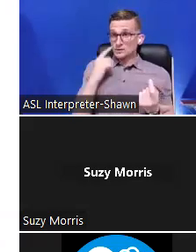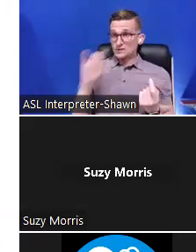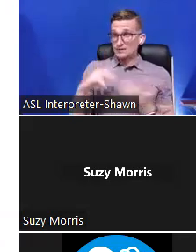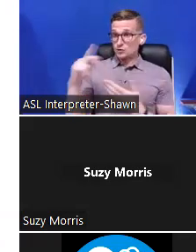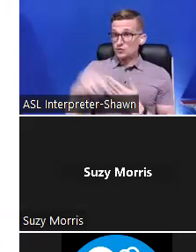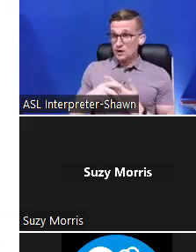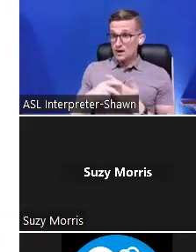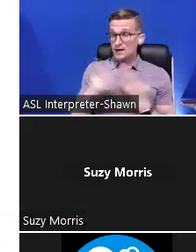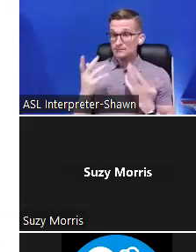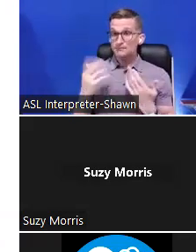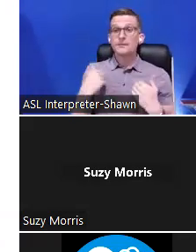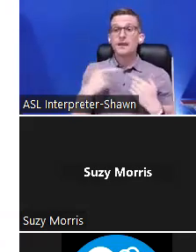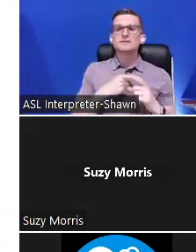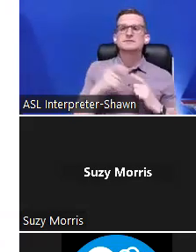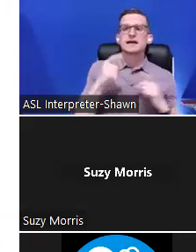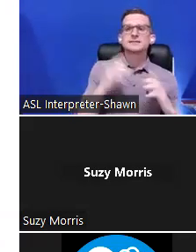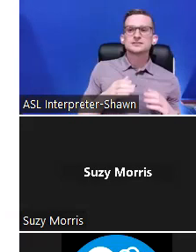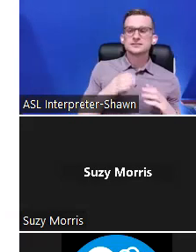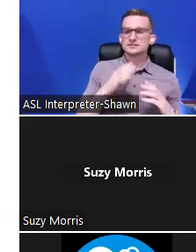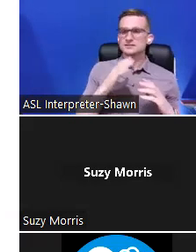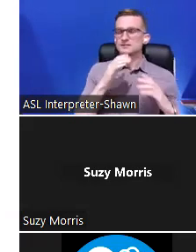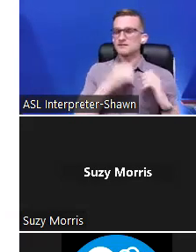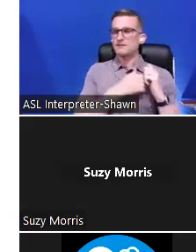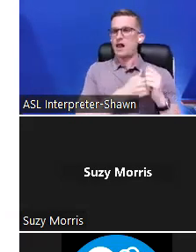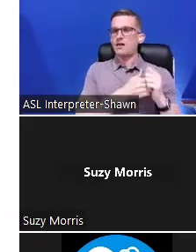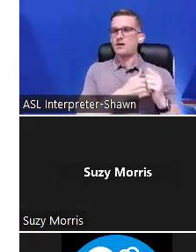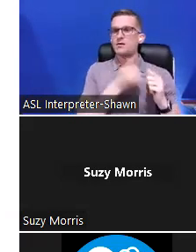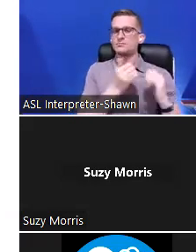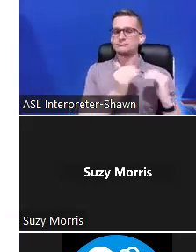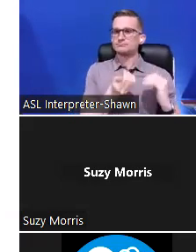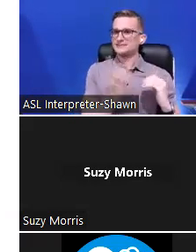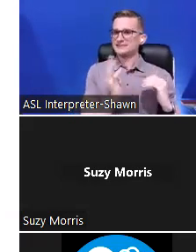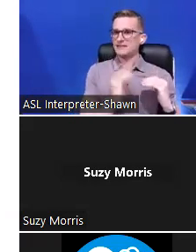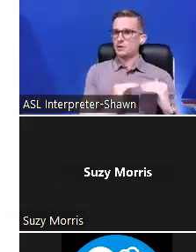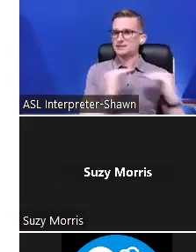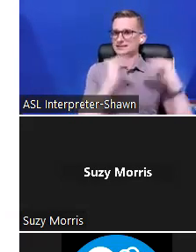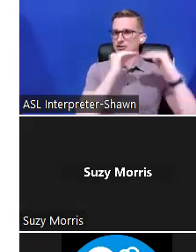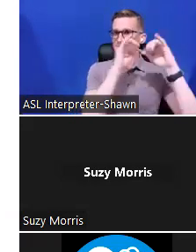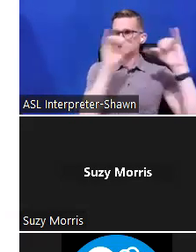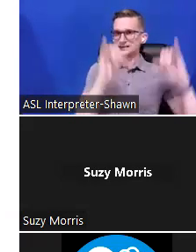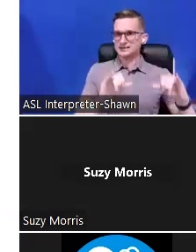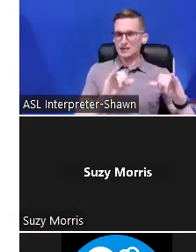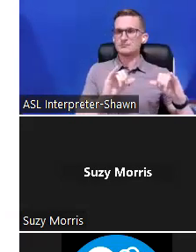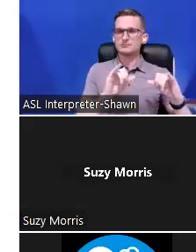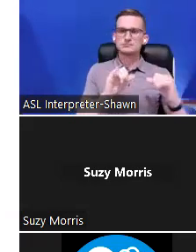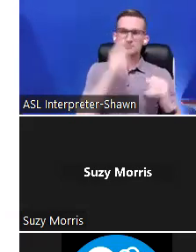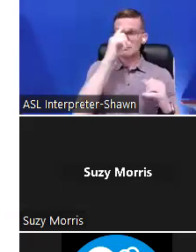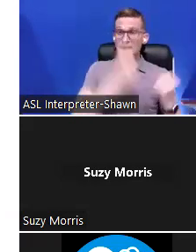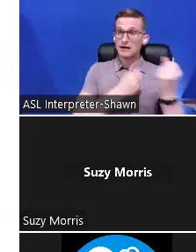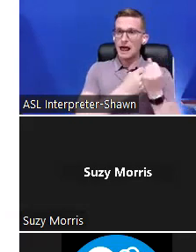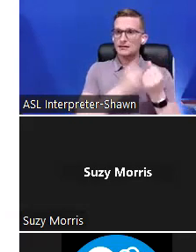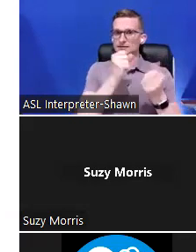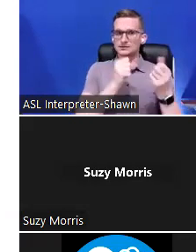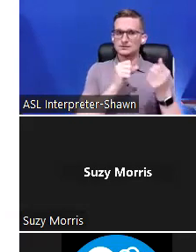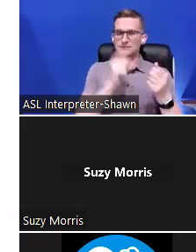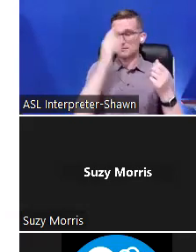have specialists who are following a multi-tiered system of mental health supports, which is a framework that supports